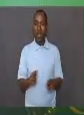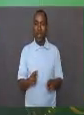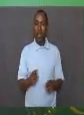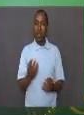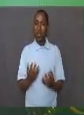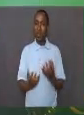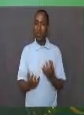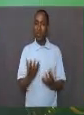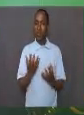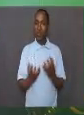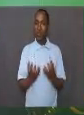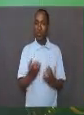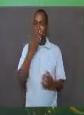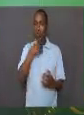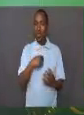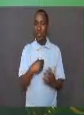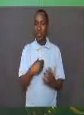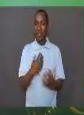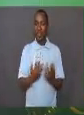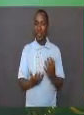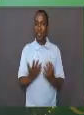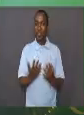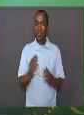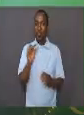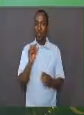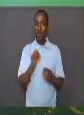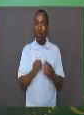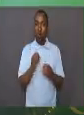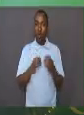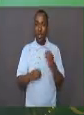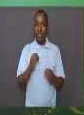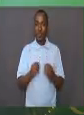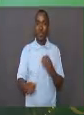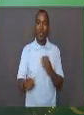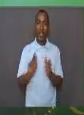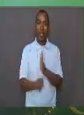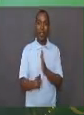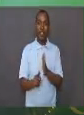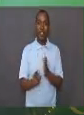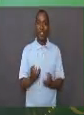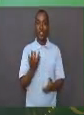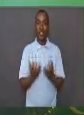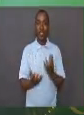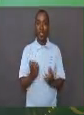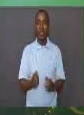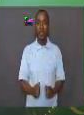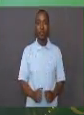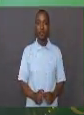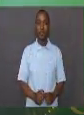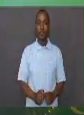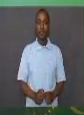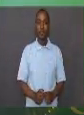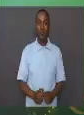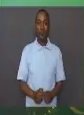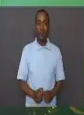cooked over heat to kill off the microorganisms that could potentially